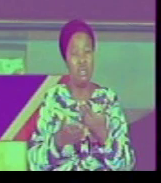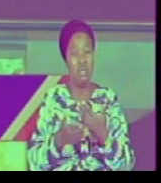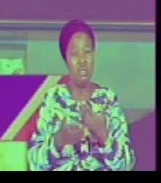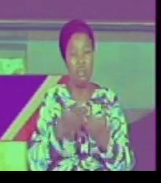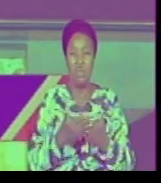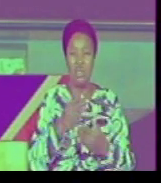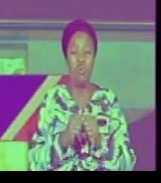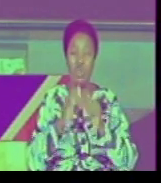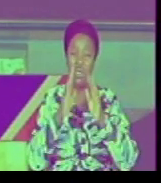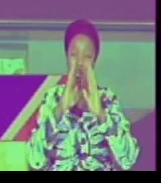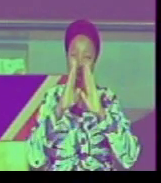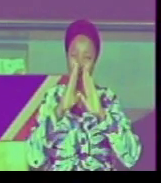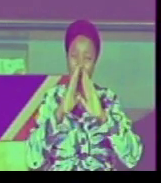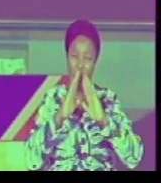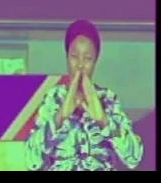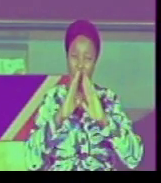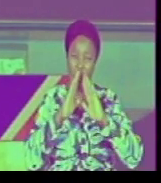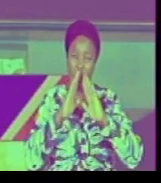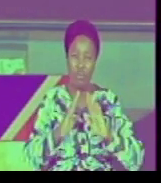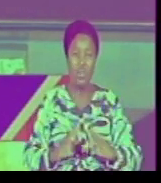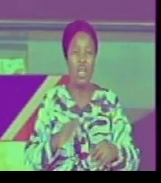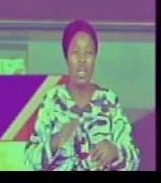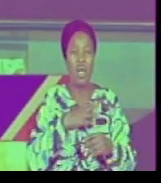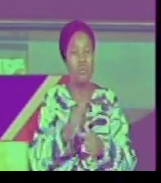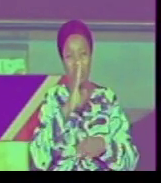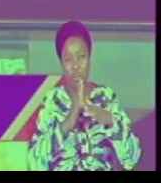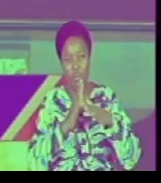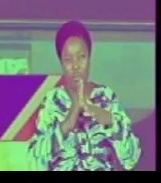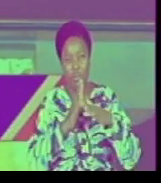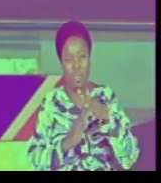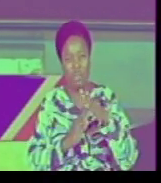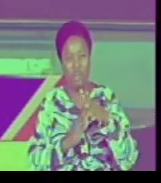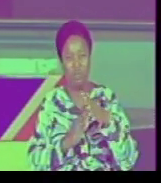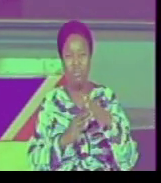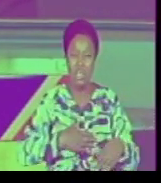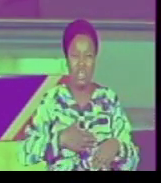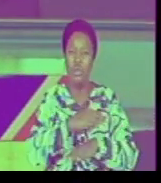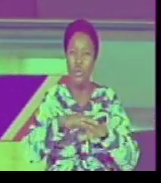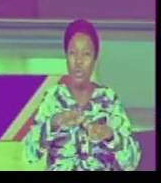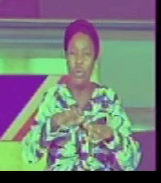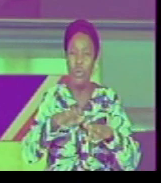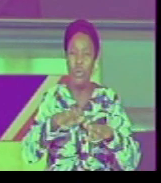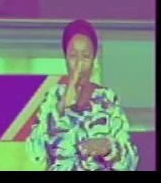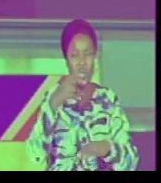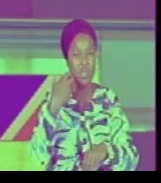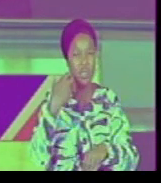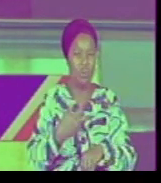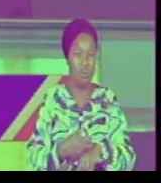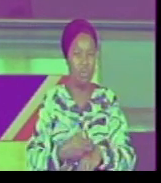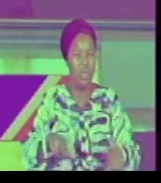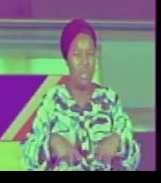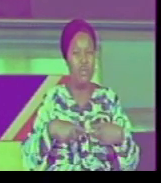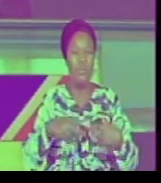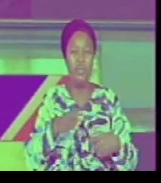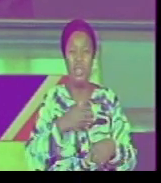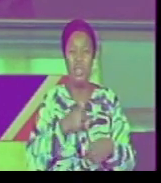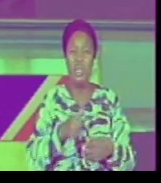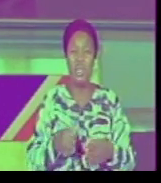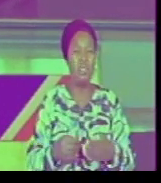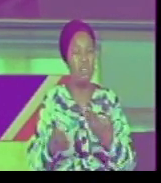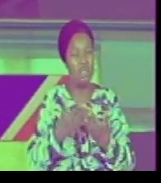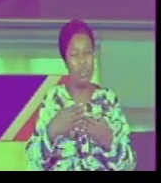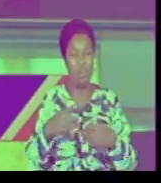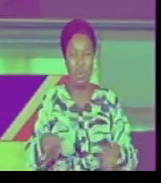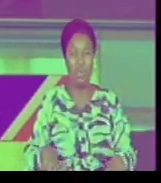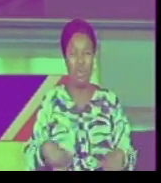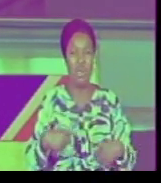Be simple-hearted. Don't be complicated. Don't be difficult. Live a simple life, a straightforward life. The work he has given